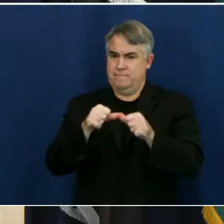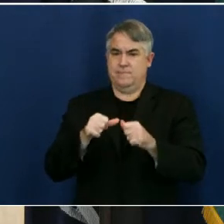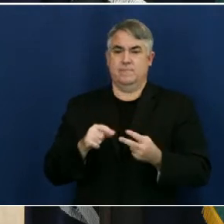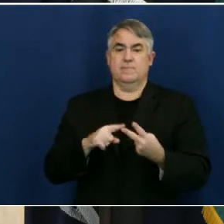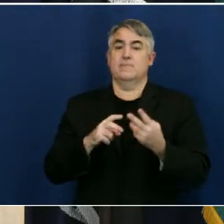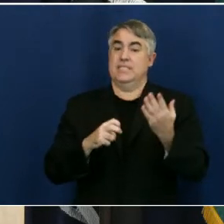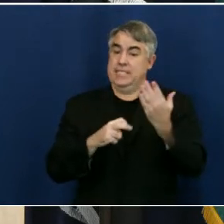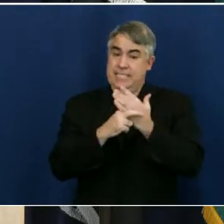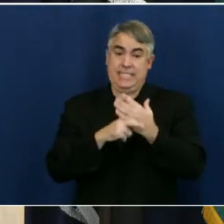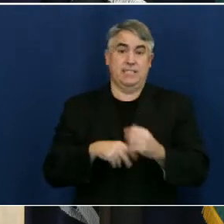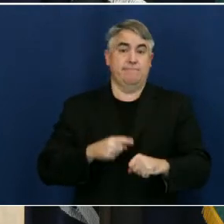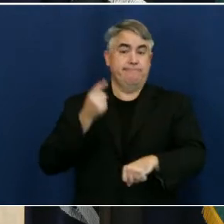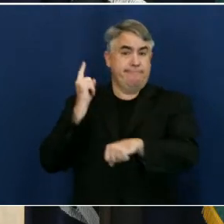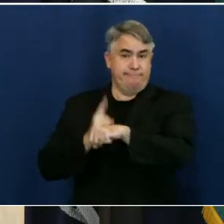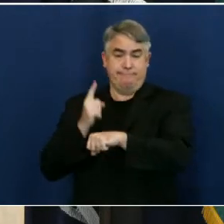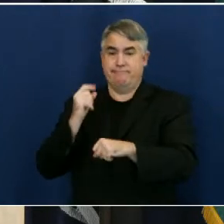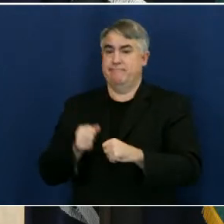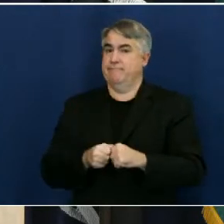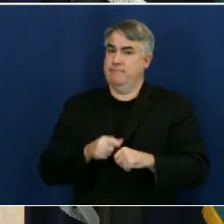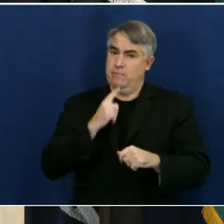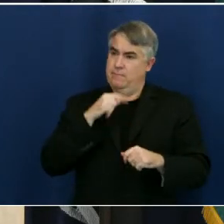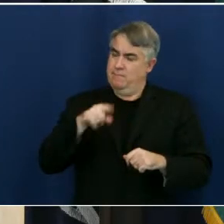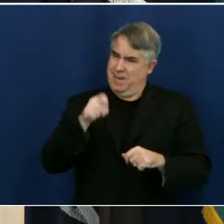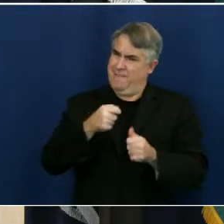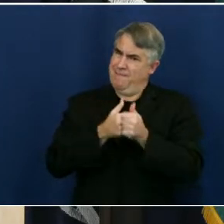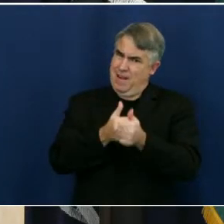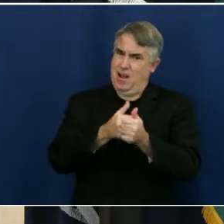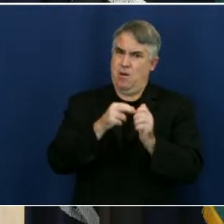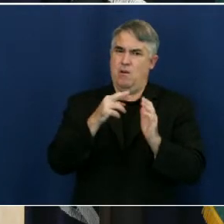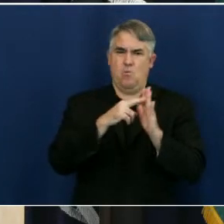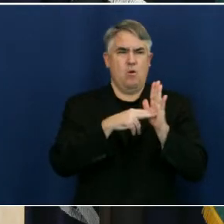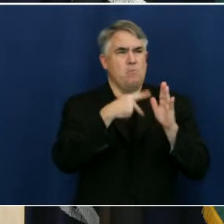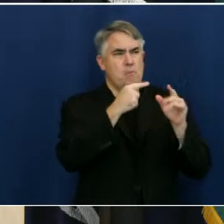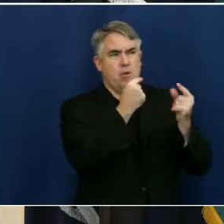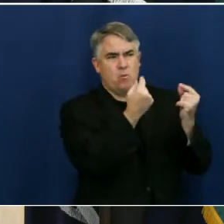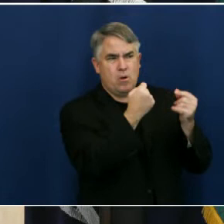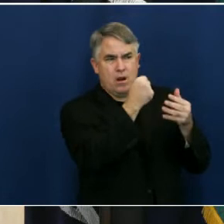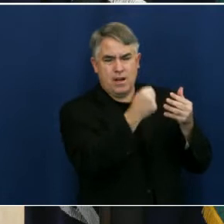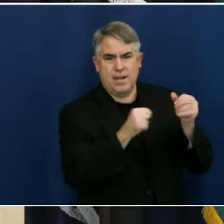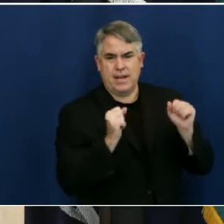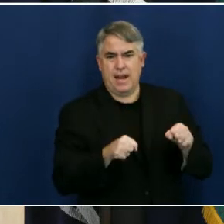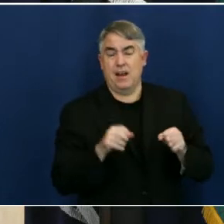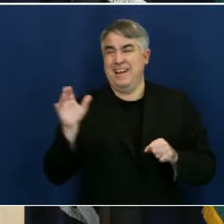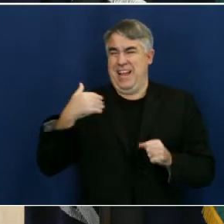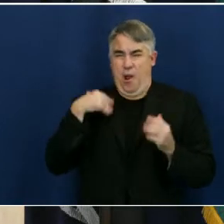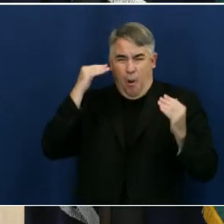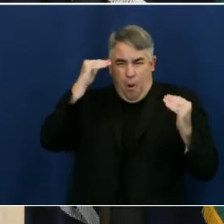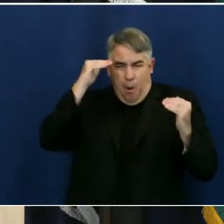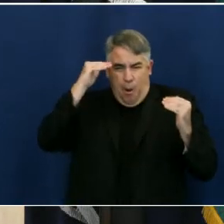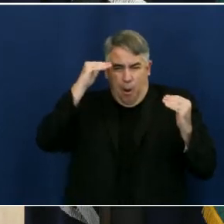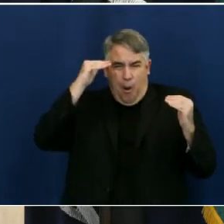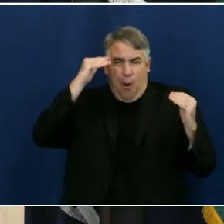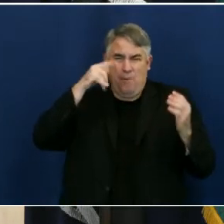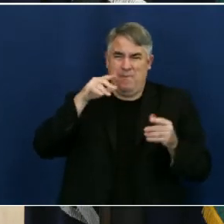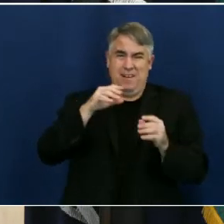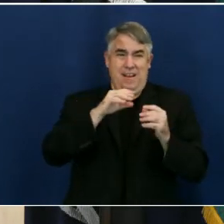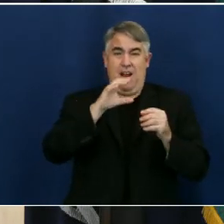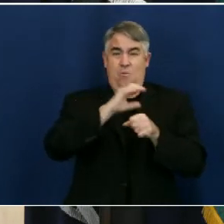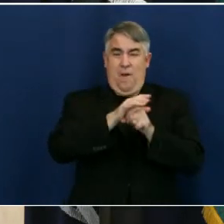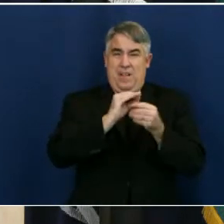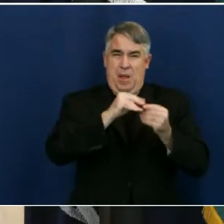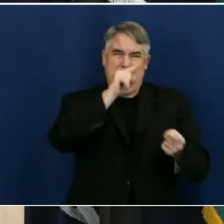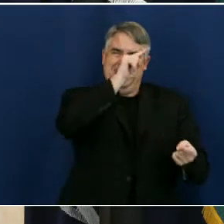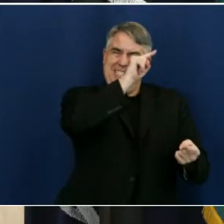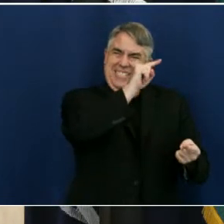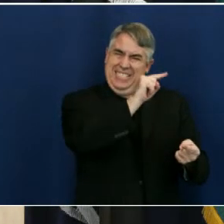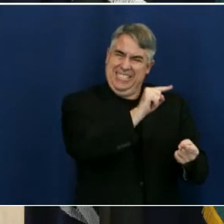on what is allowable in the purple tier. And we hope that the current trends continue and even accelerate. And then the last thing is, as we move deeper